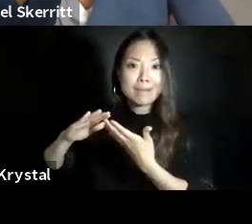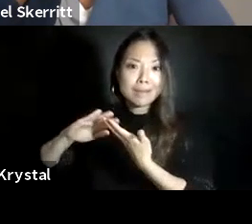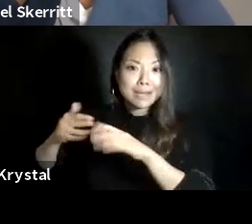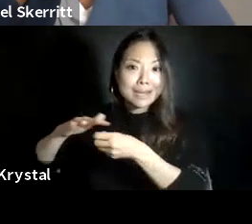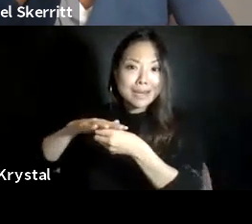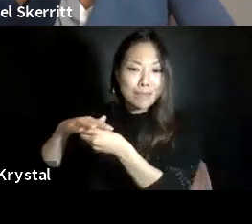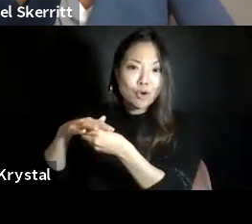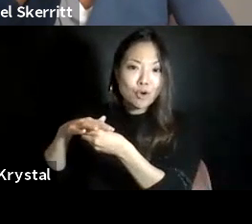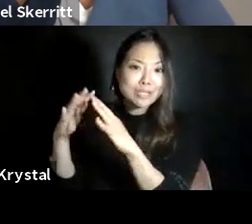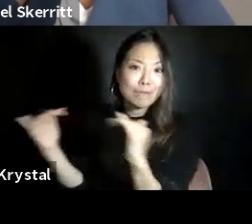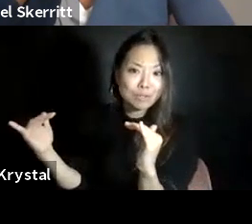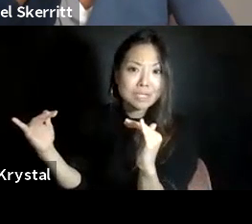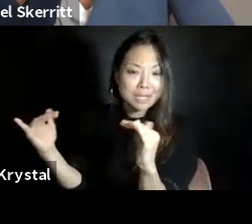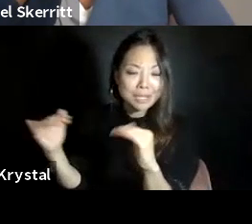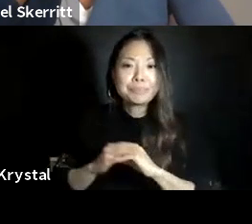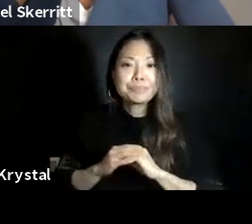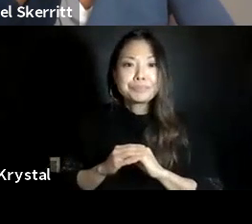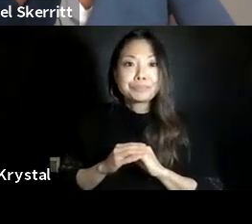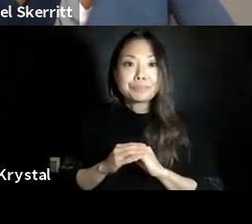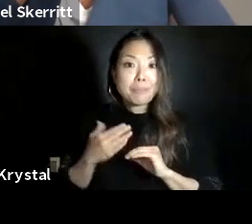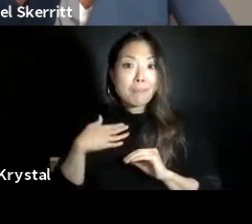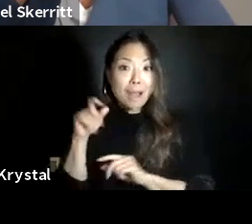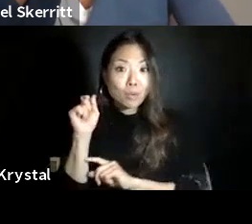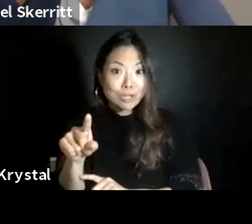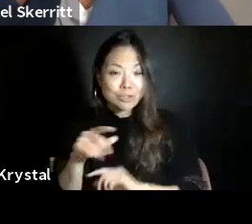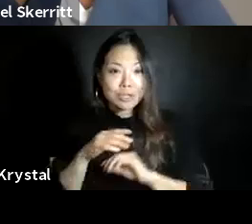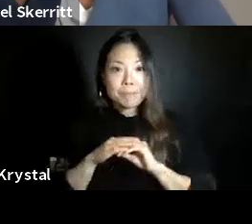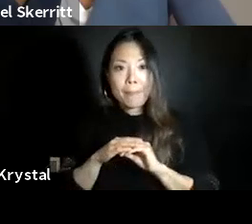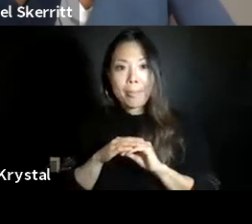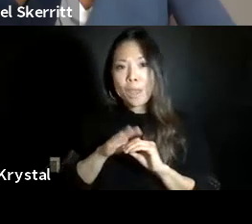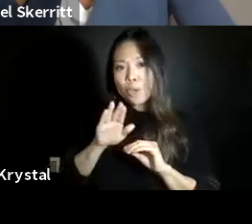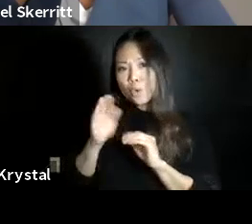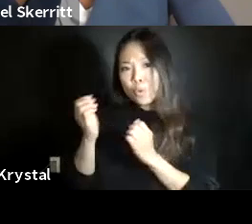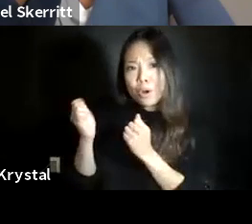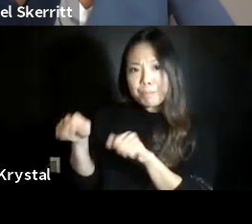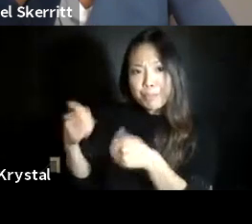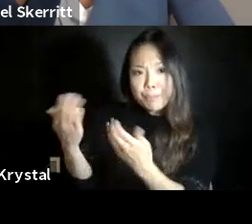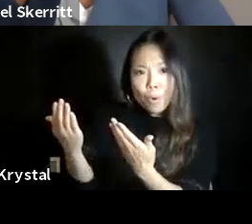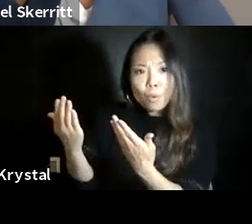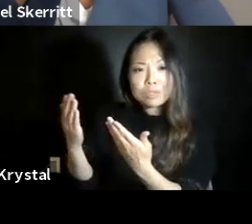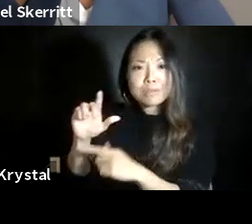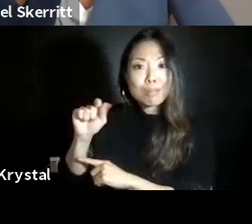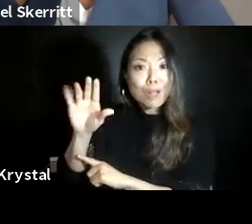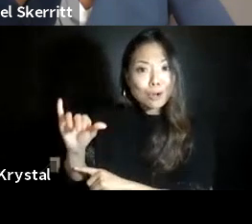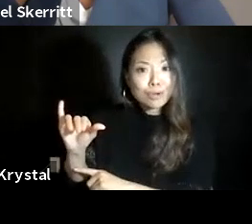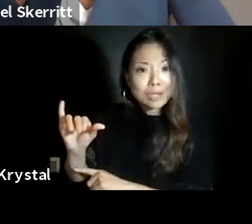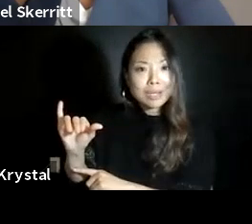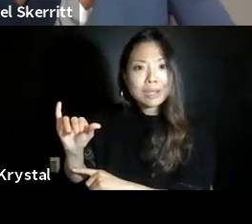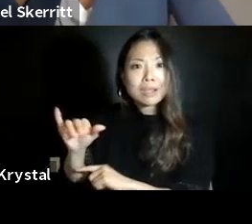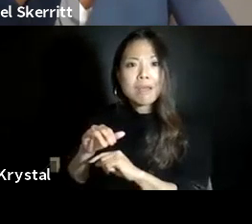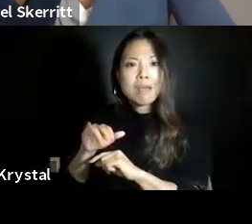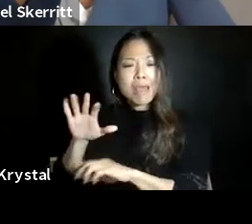My question is, in this proposed lottery, would it be based on